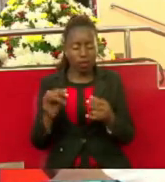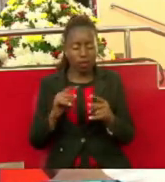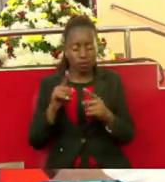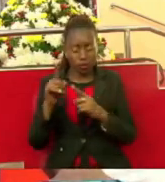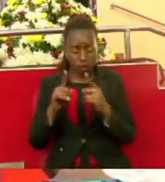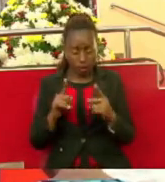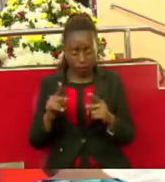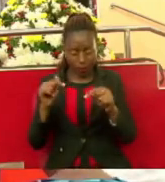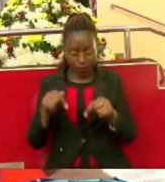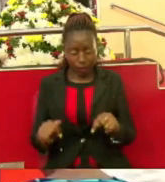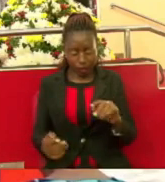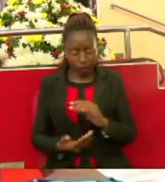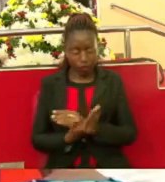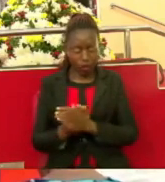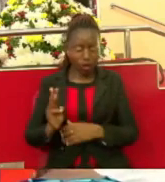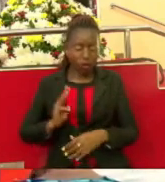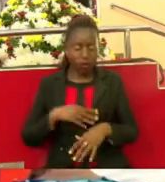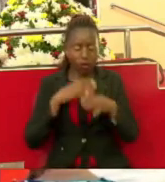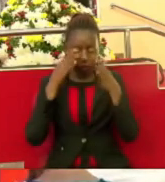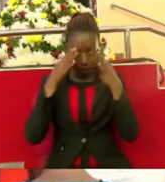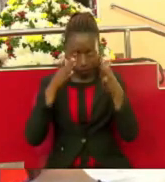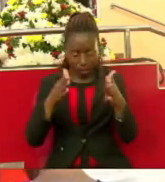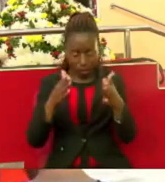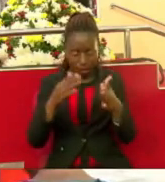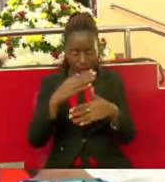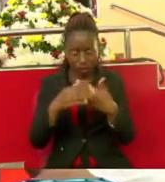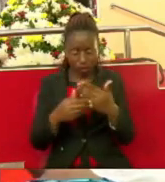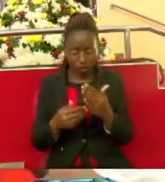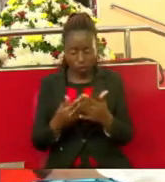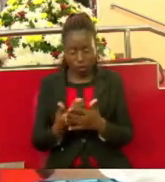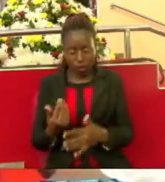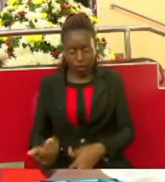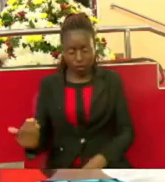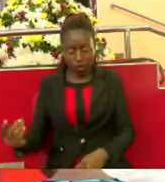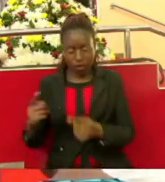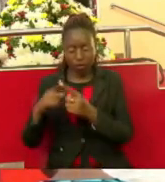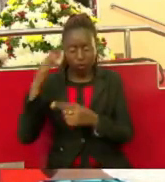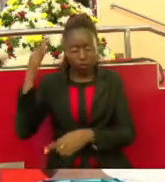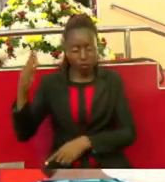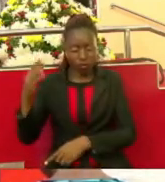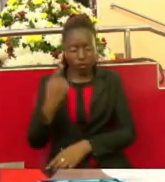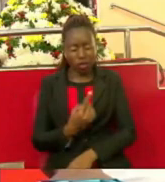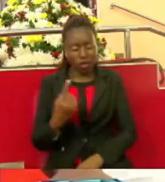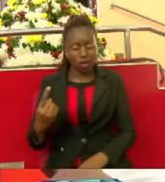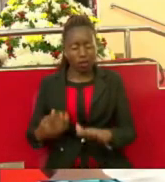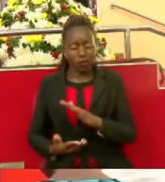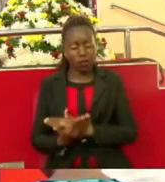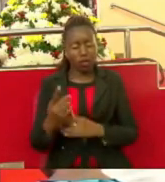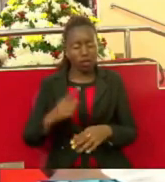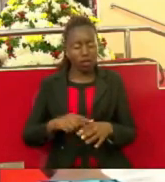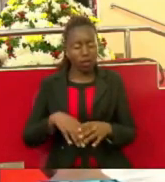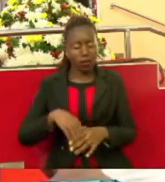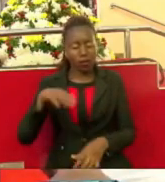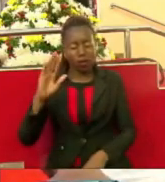commit our children before you. That every morning as they go out, our Father, your hand of protection